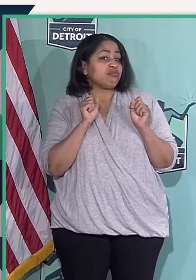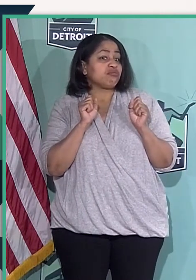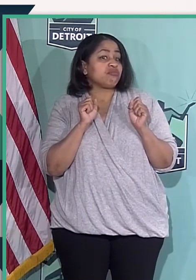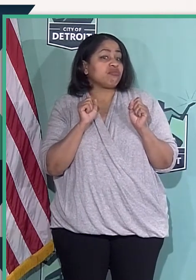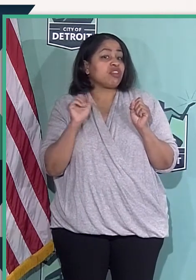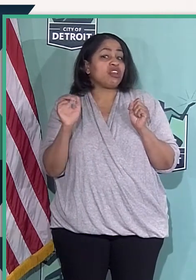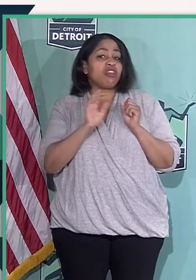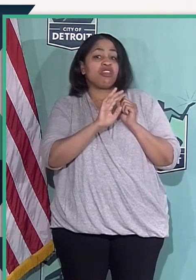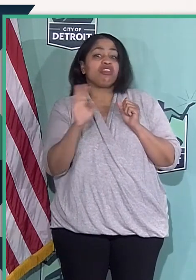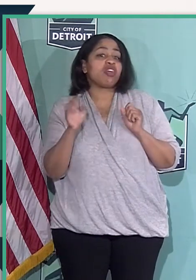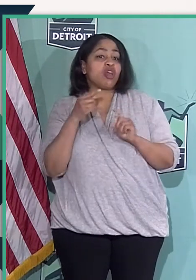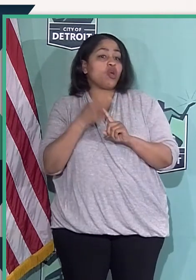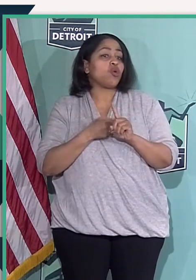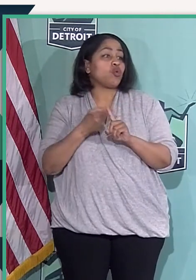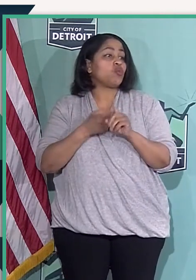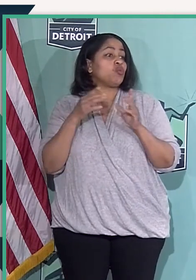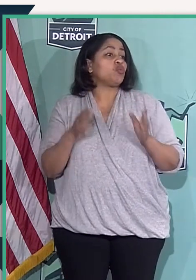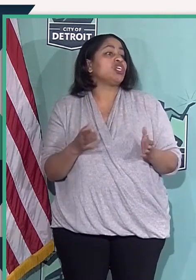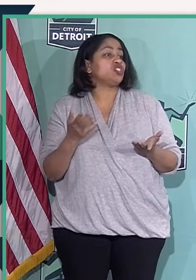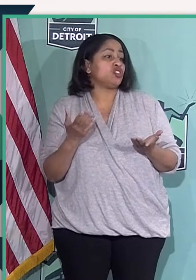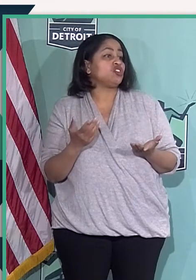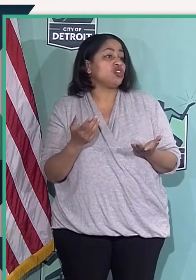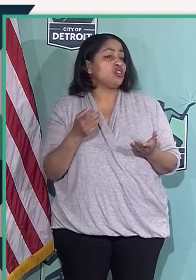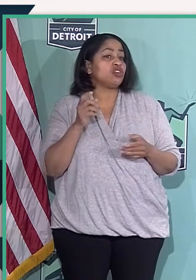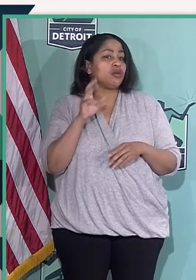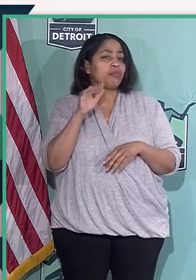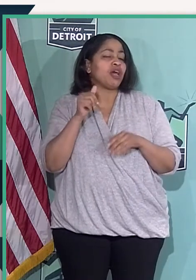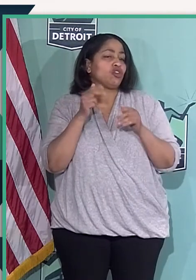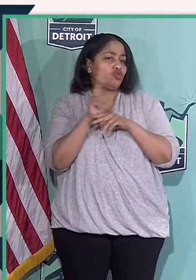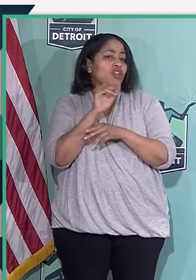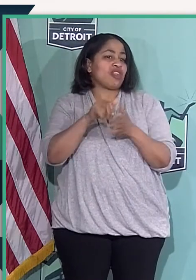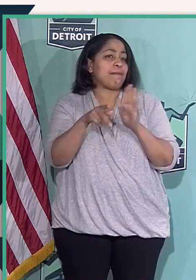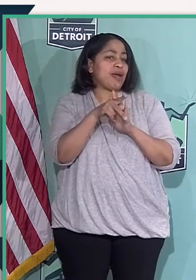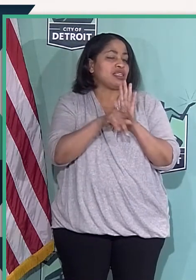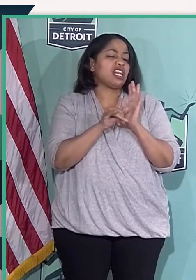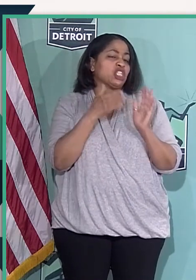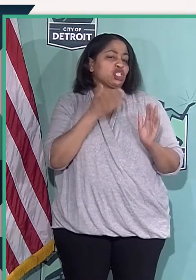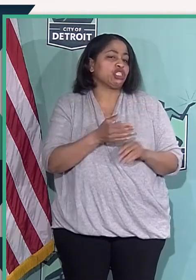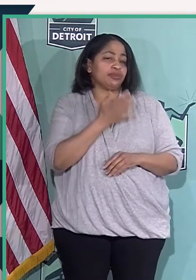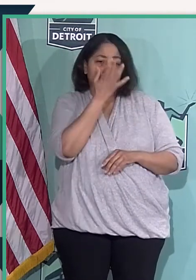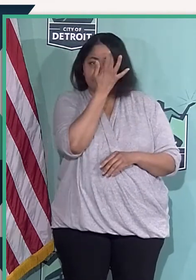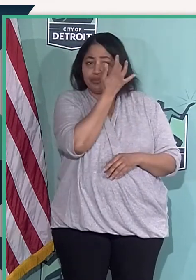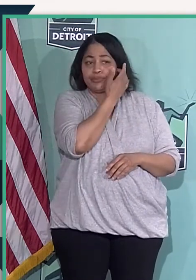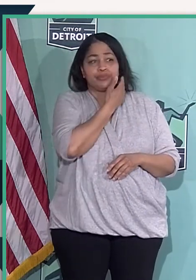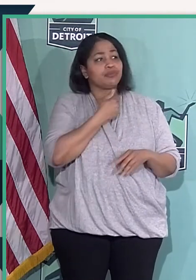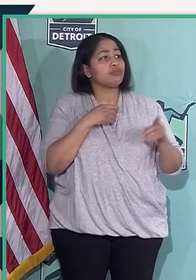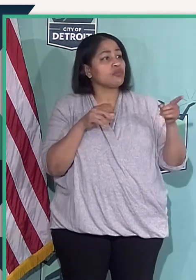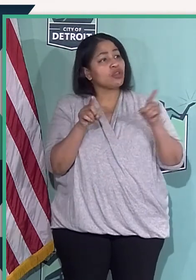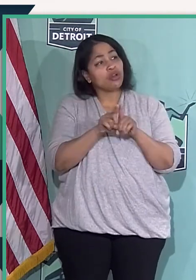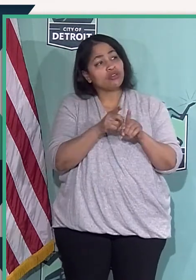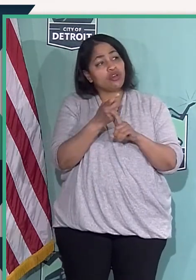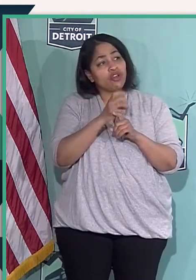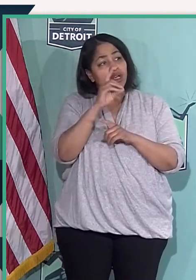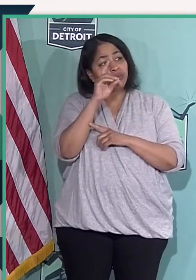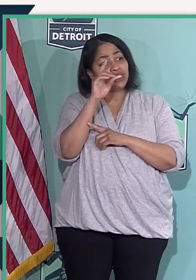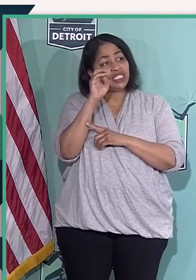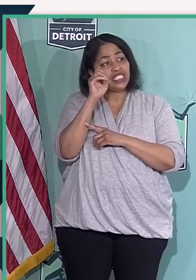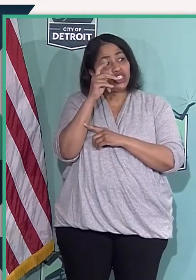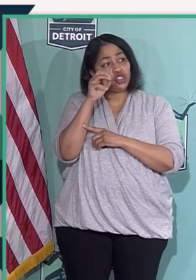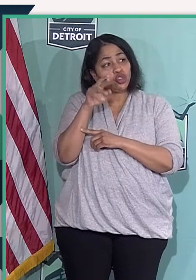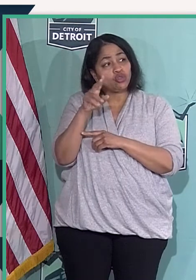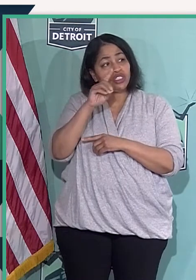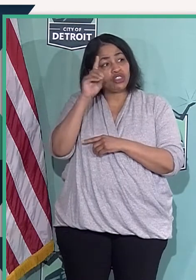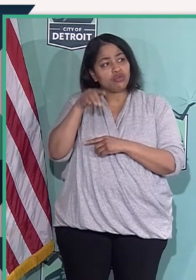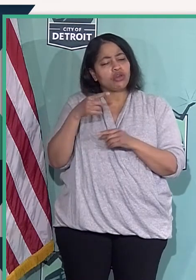renters a $1,000 fine by imposing this policy. I think it's a good thing. Okay, and last question we've got is from Detour Detroit, going back to something you